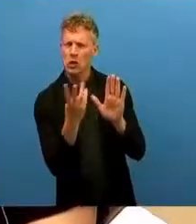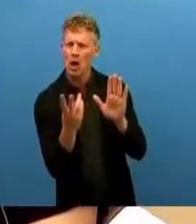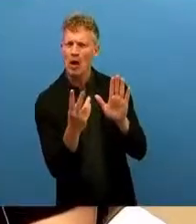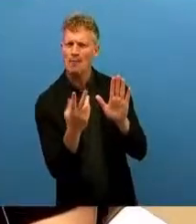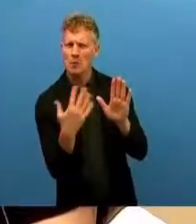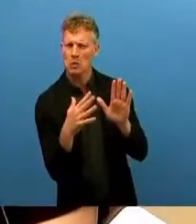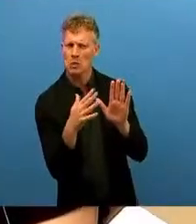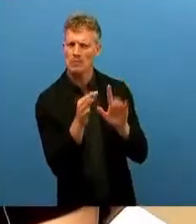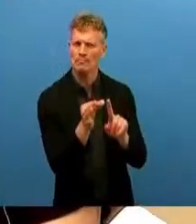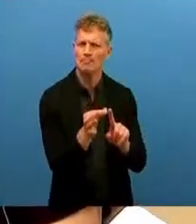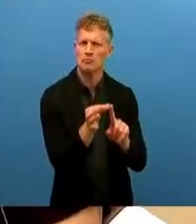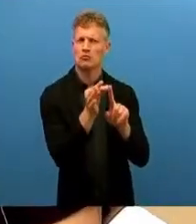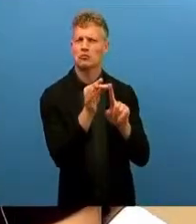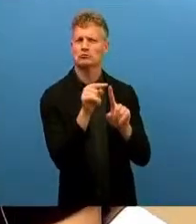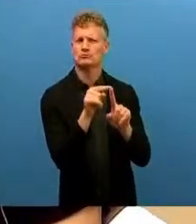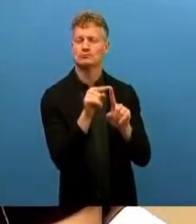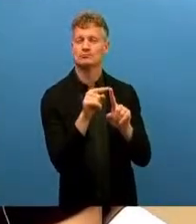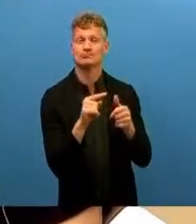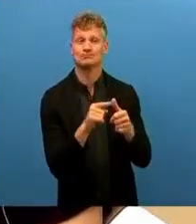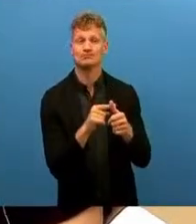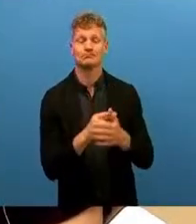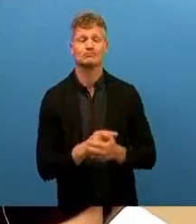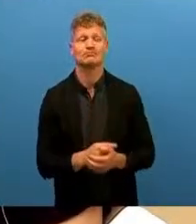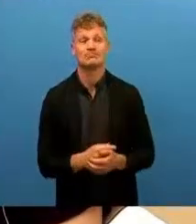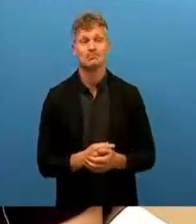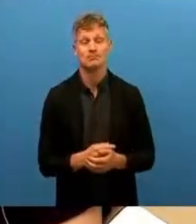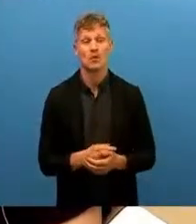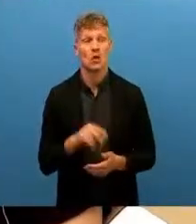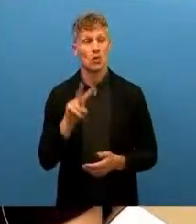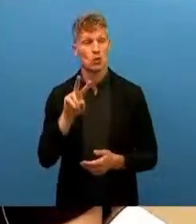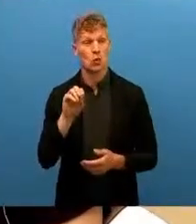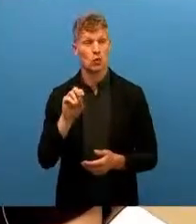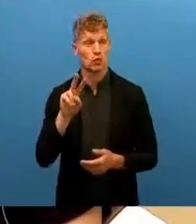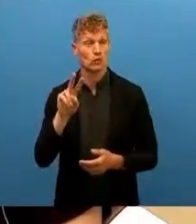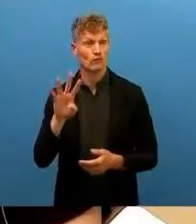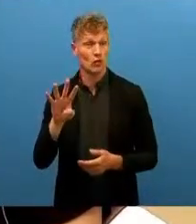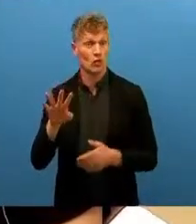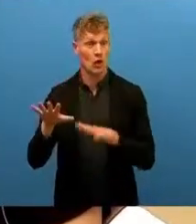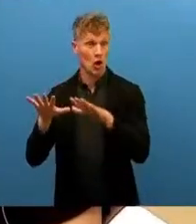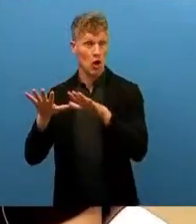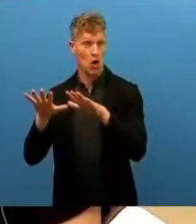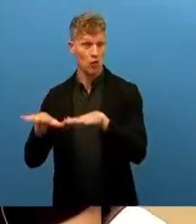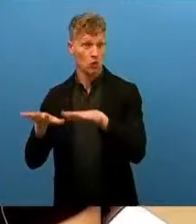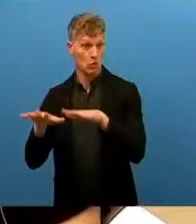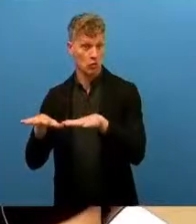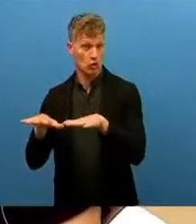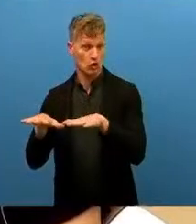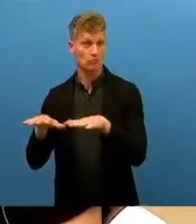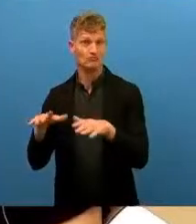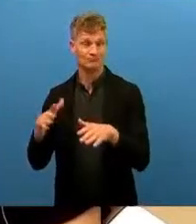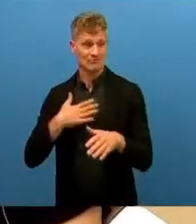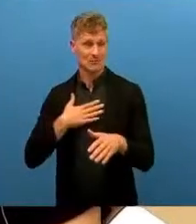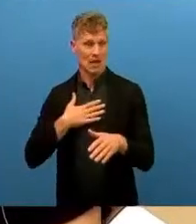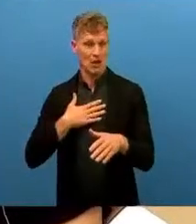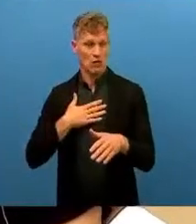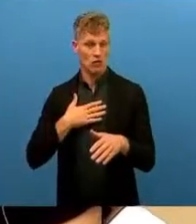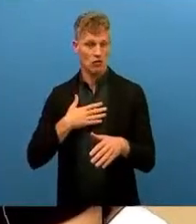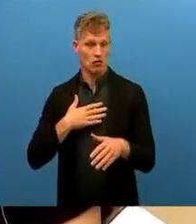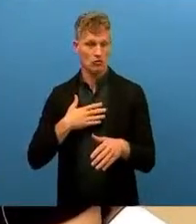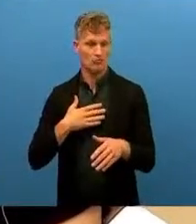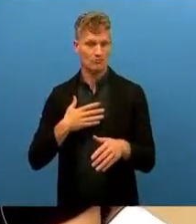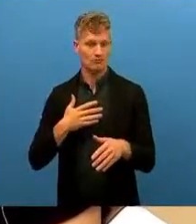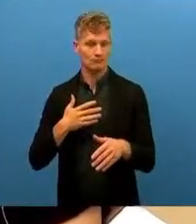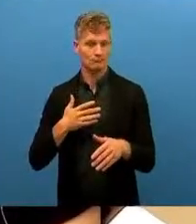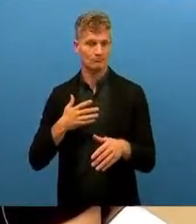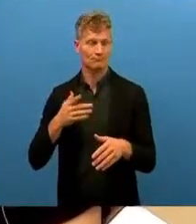the intersessional in October 2024, as an Indigenous nation, the Thaitkotin have the right to